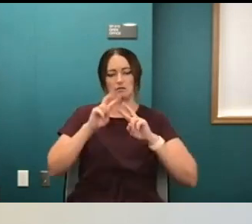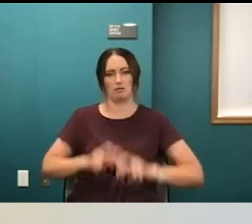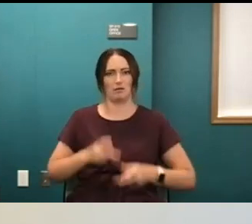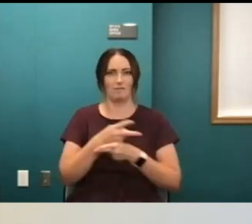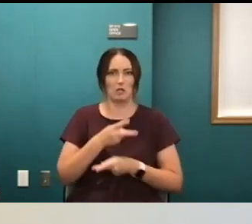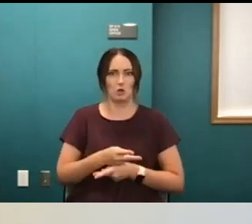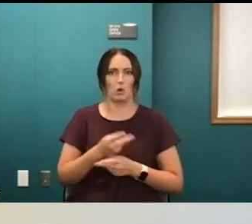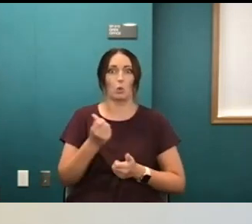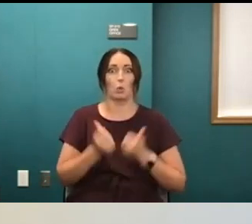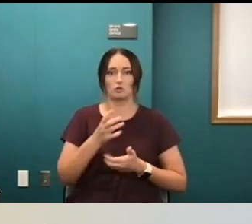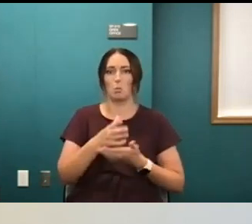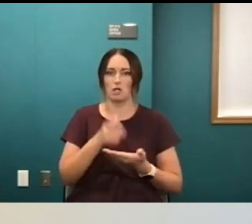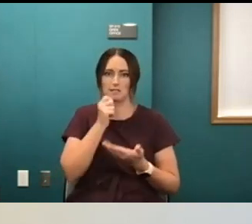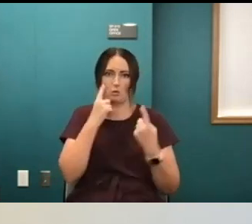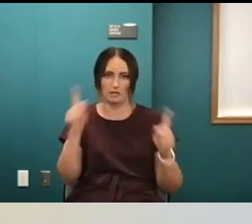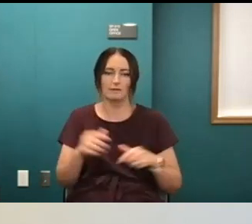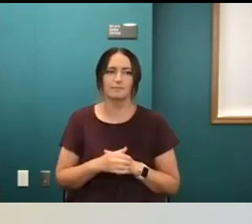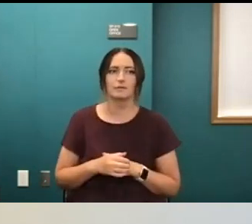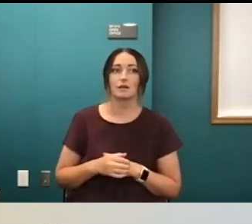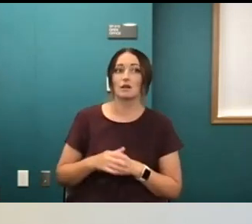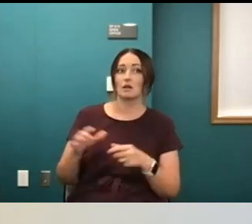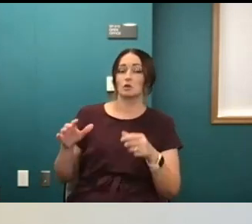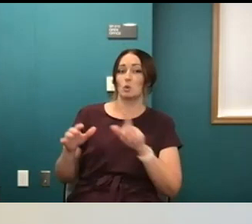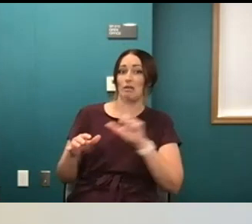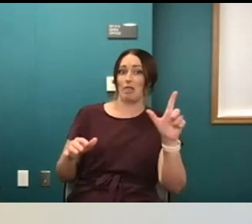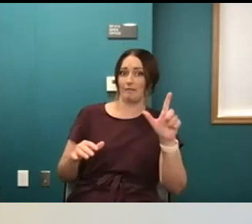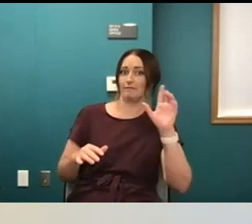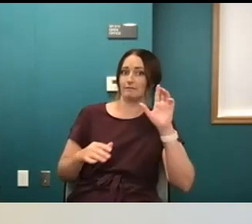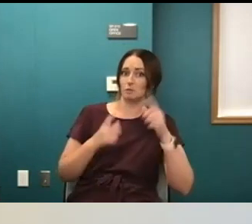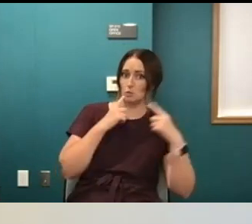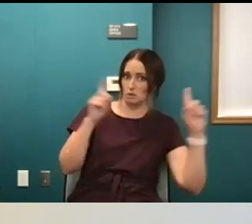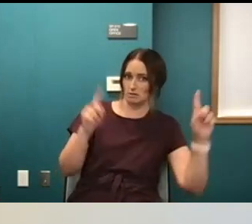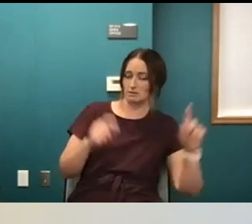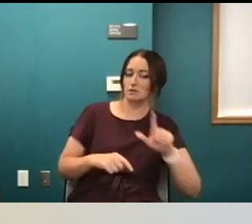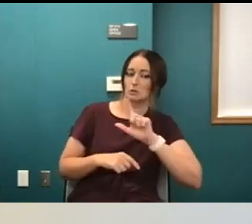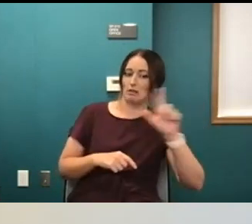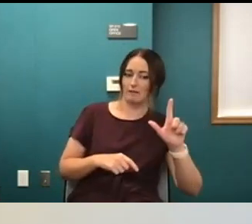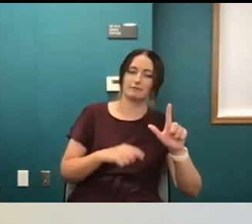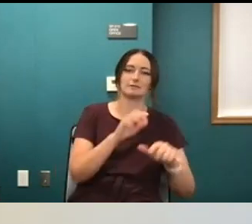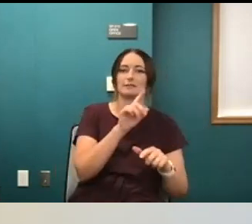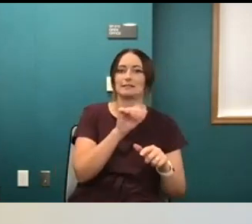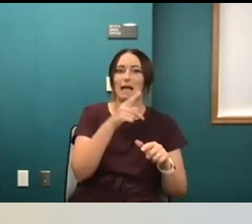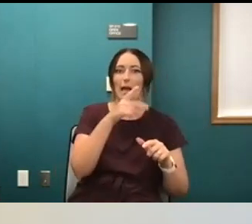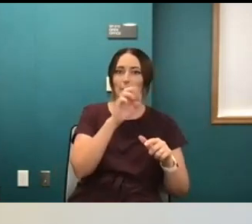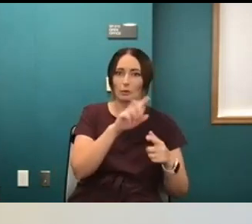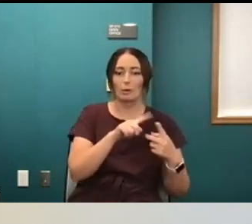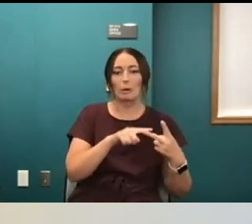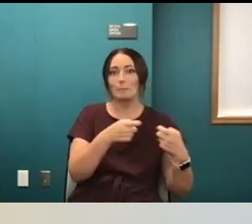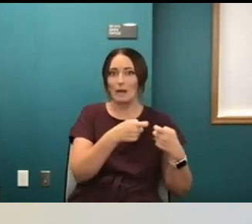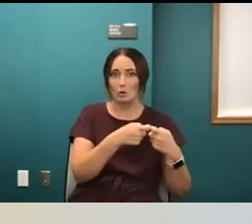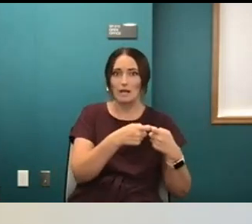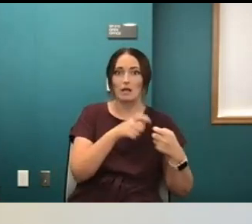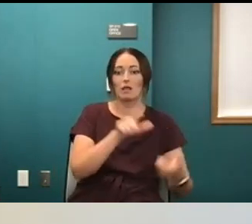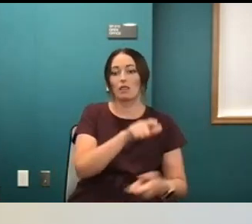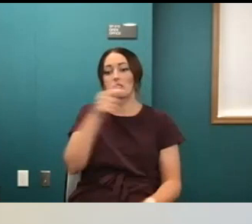not working. So I have the whole left side working. So I take the whole left side, adapter, battery, everything, swap it to the right side.